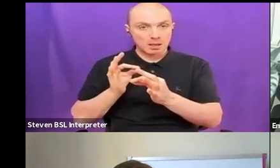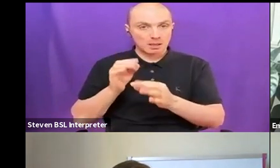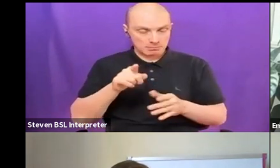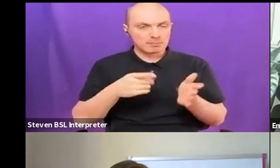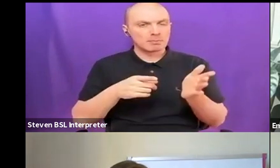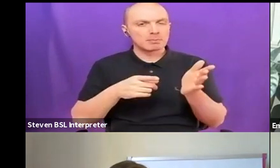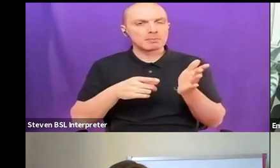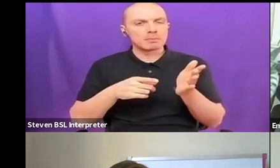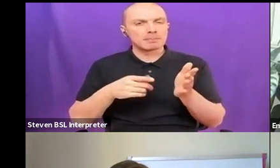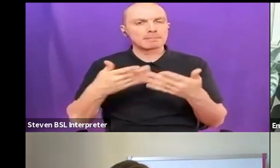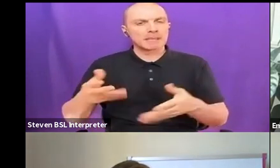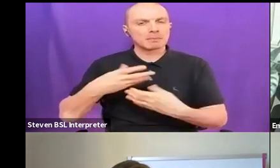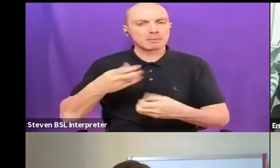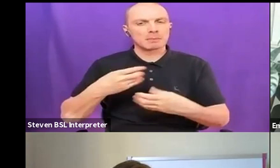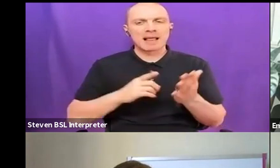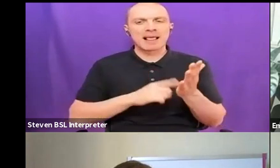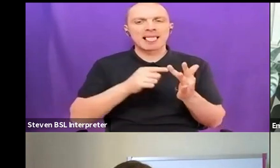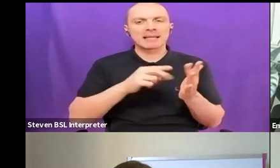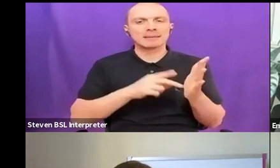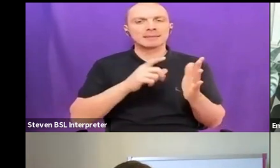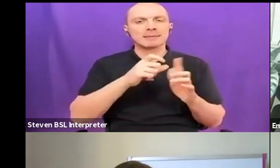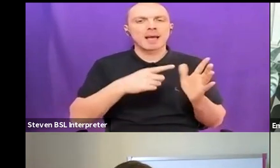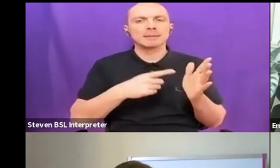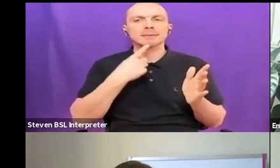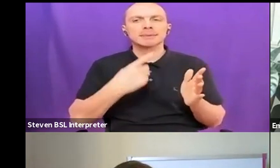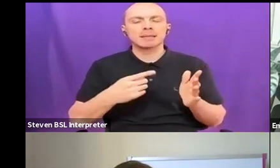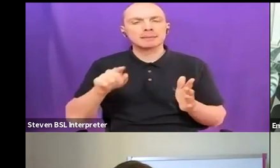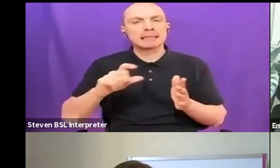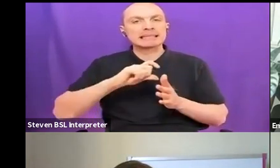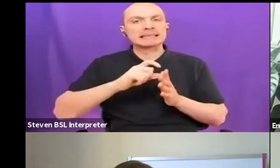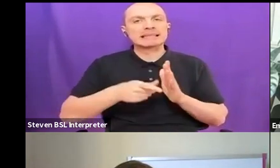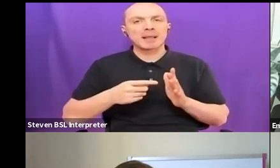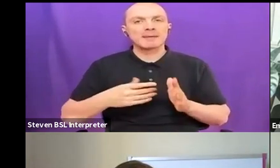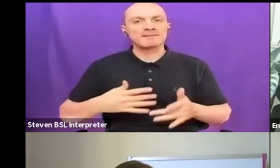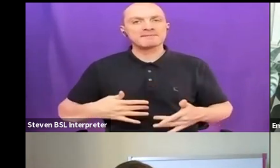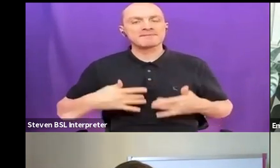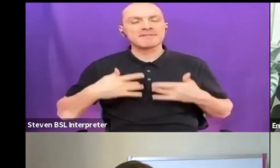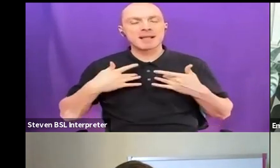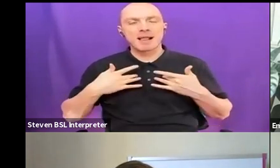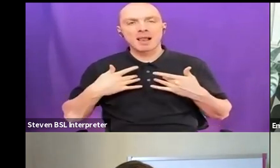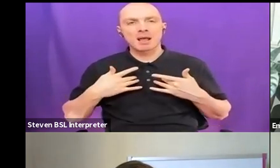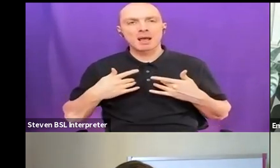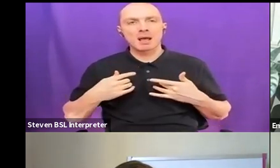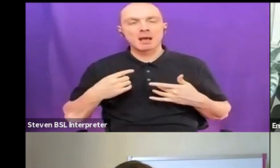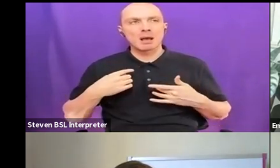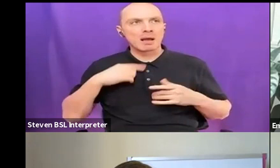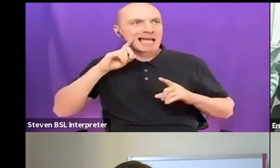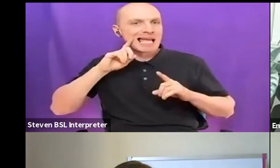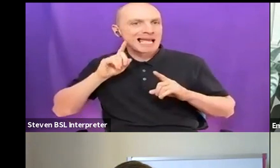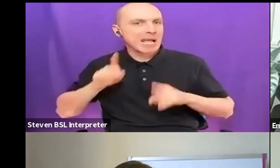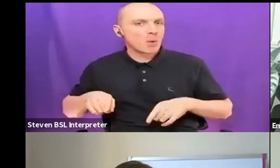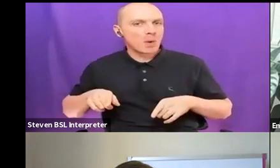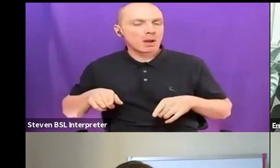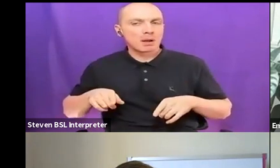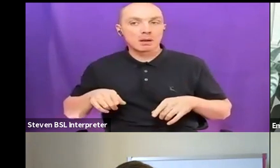there was a particular quote that said, sometimes think disabled people have been overlooked, but they're not, they are deliberately ignored. And if a neighbourhood is going to be